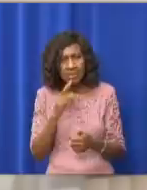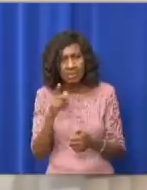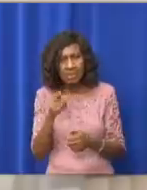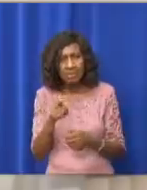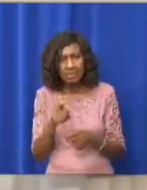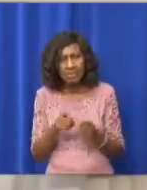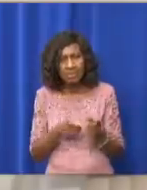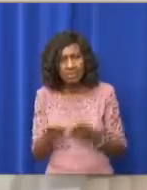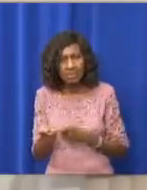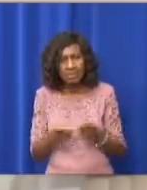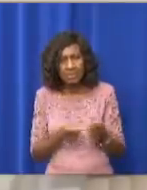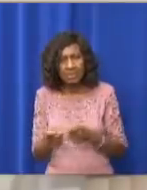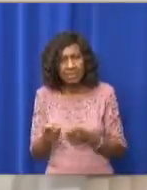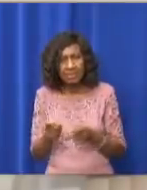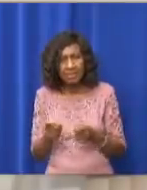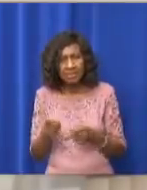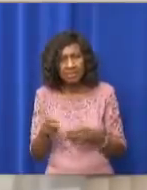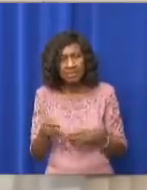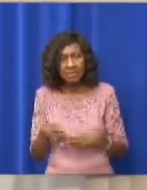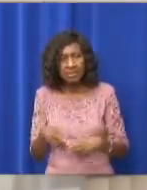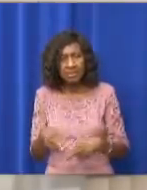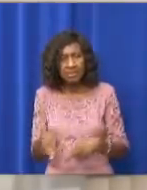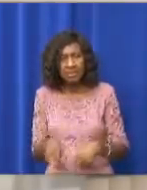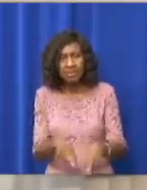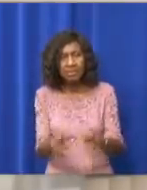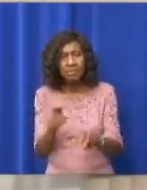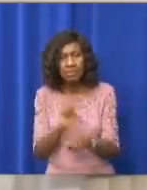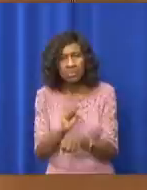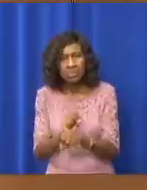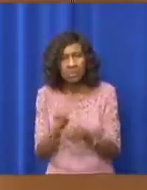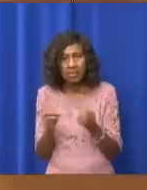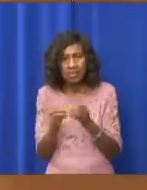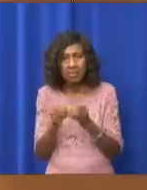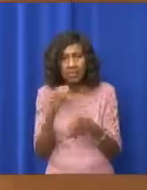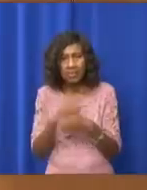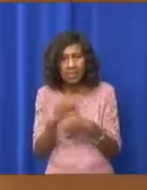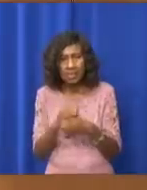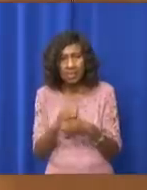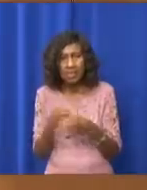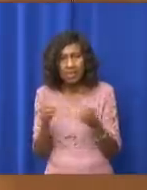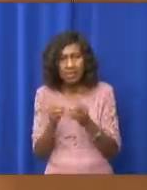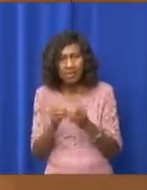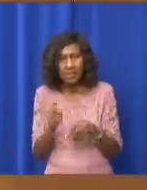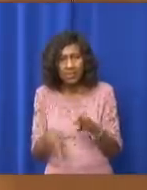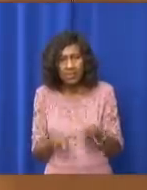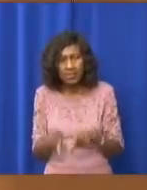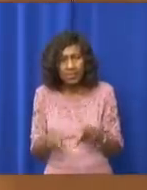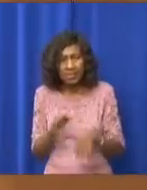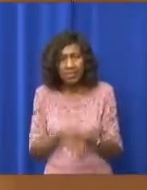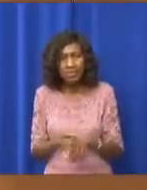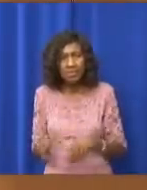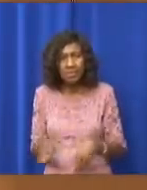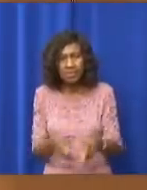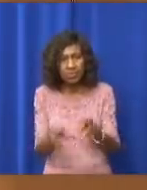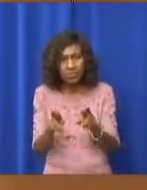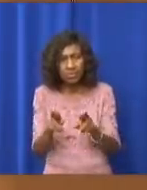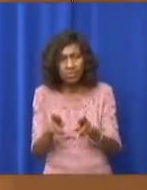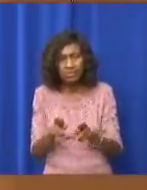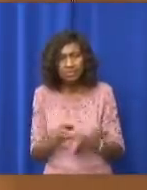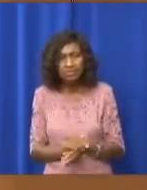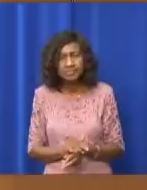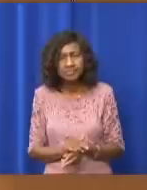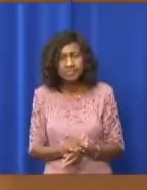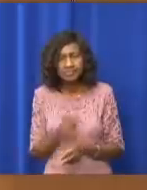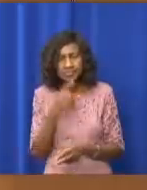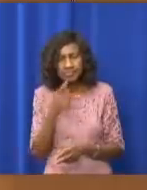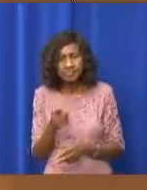versus more cars, more people back out on the road? Yeah, we had hoped to get a little bit ahead of that. But it